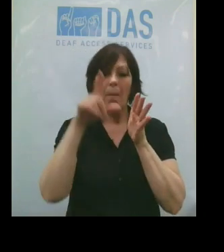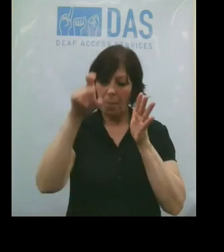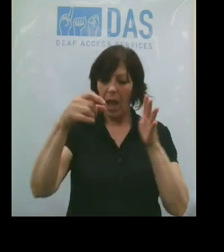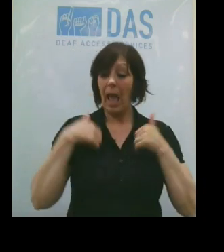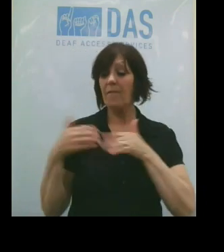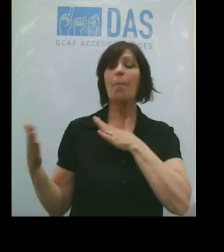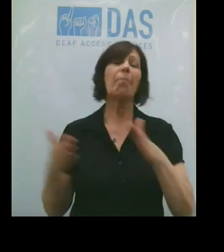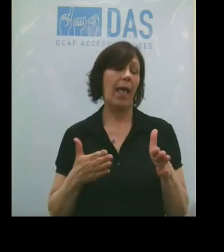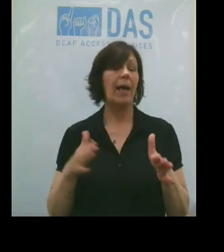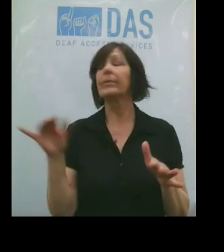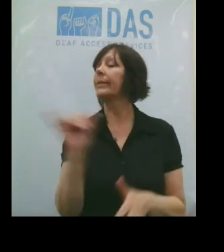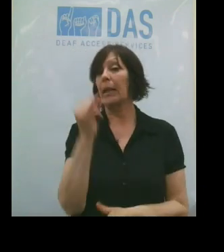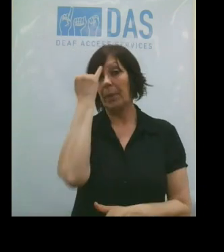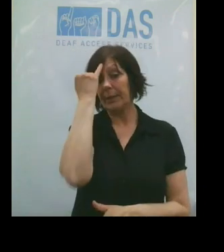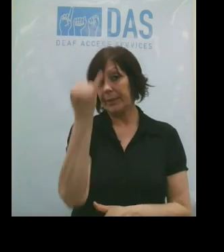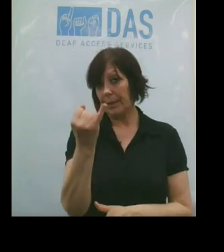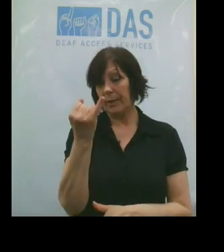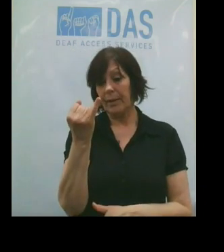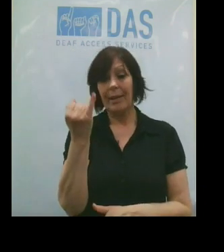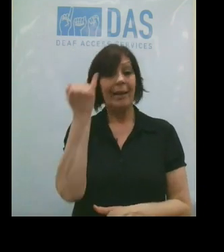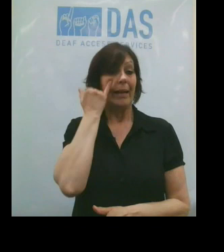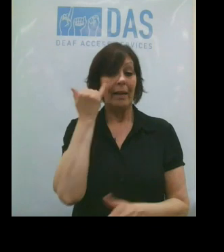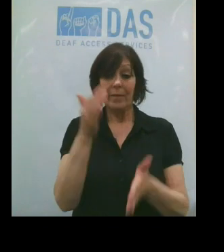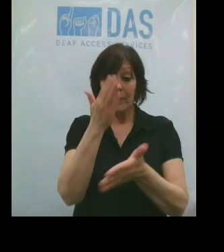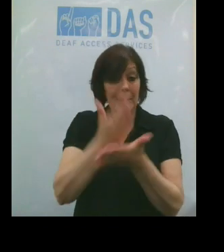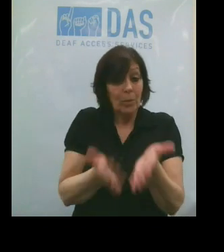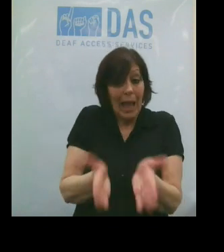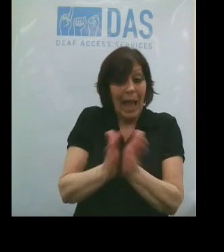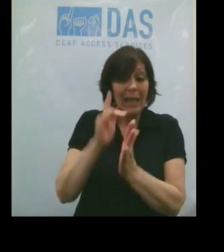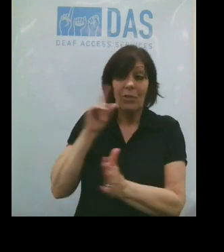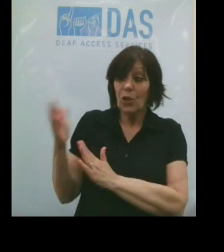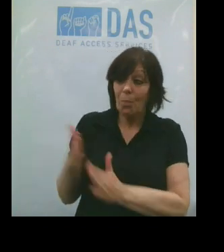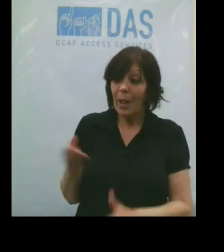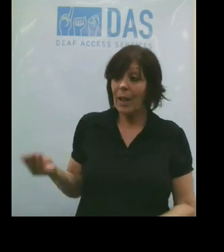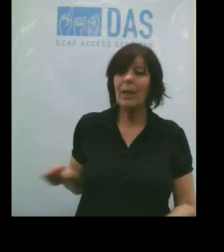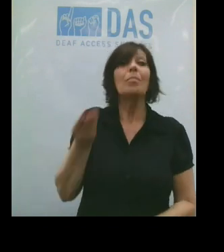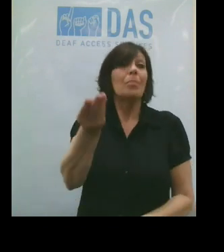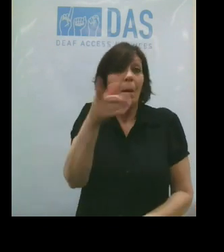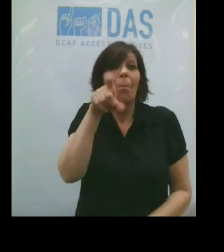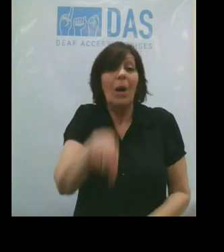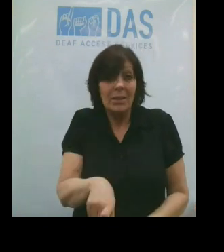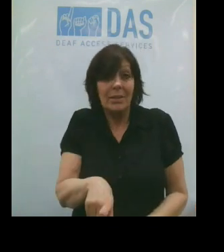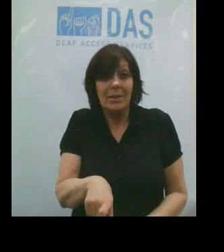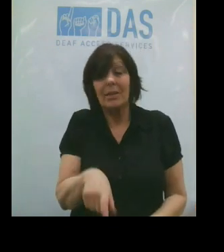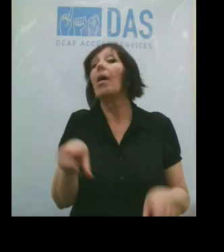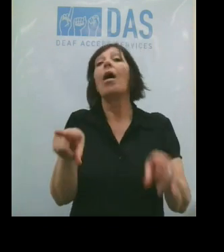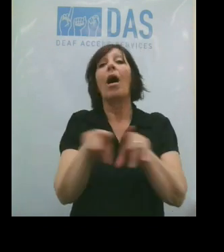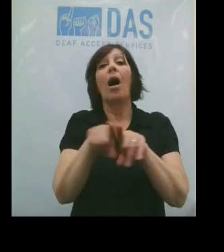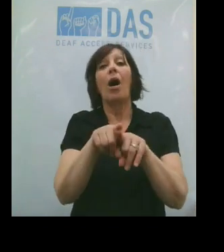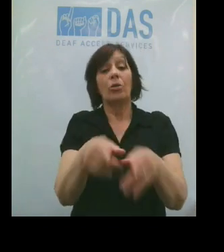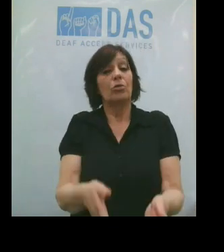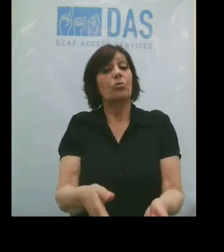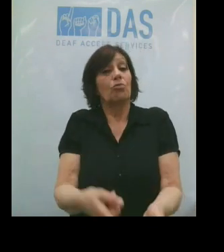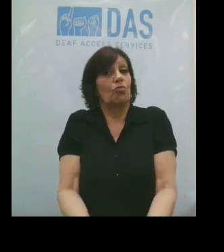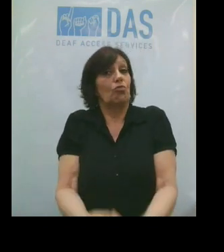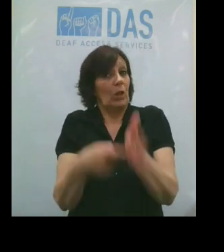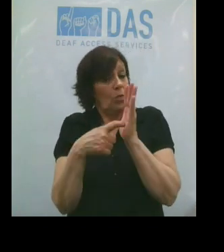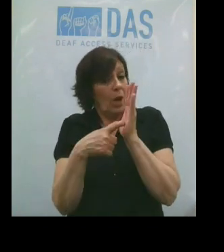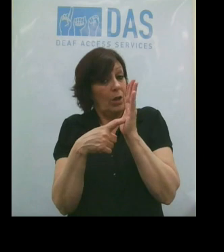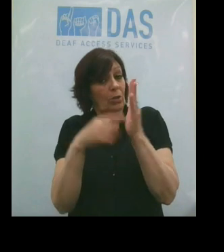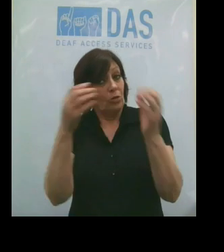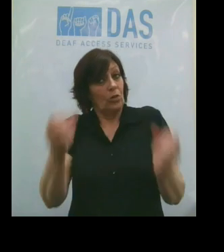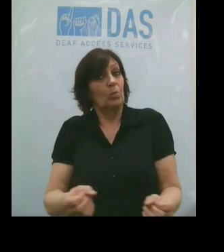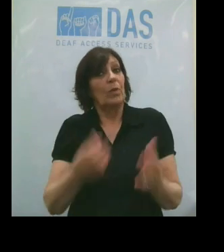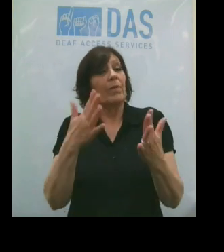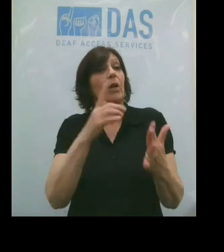asks for it, you got to provide it to them. You are also required to provide an affirmation to New